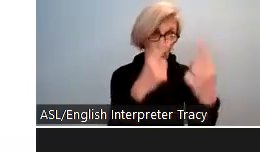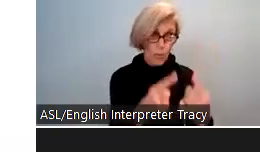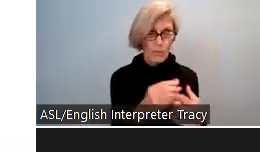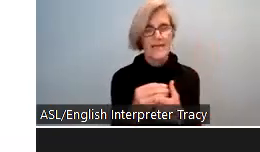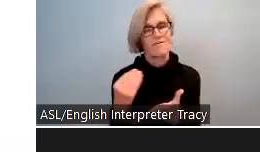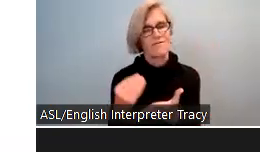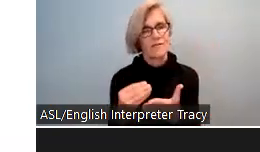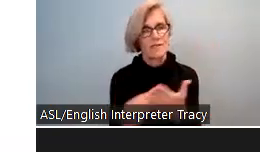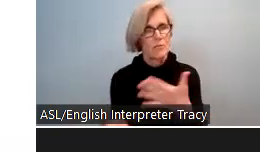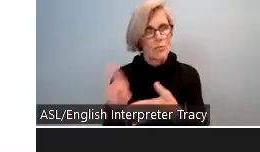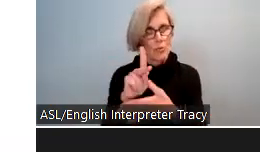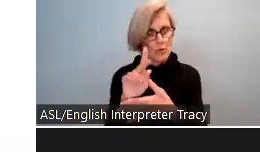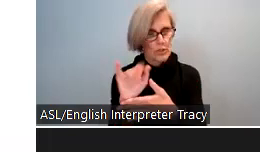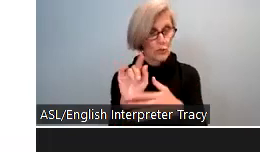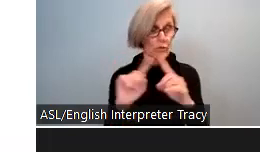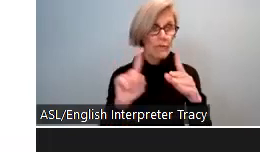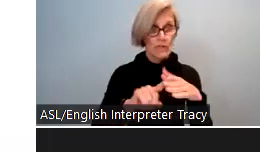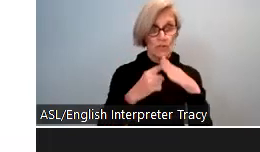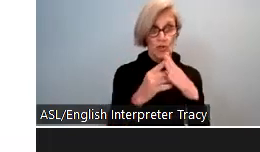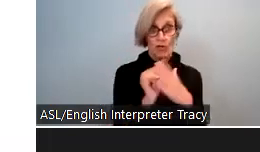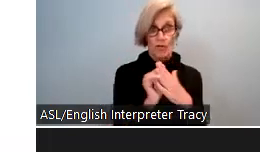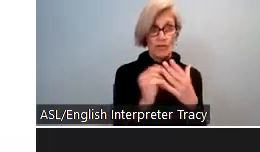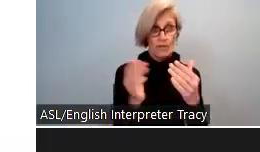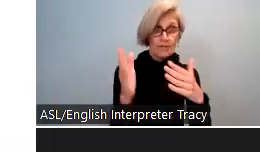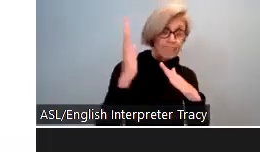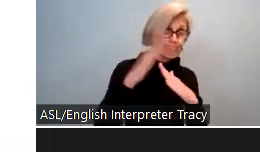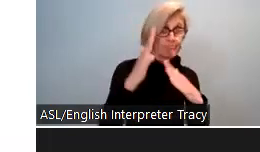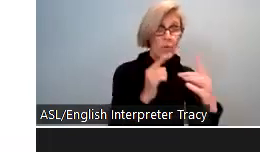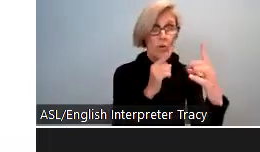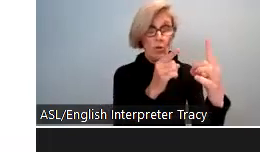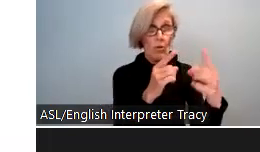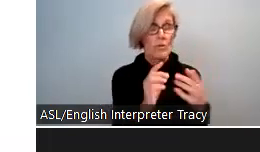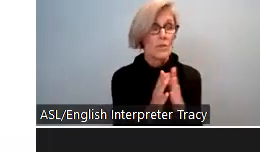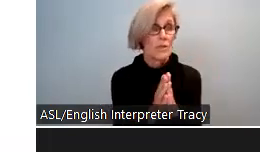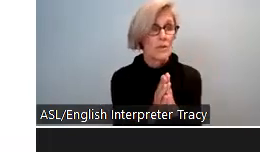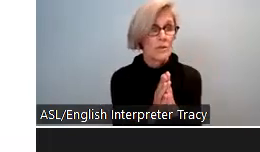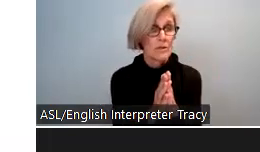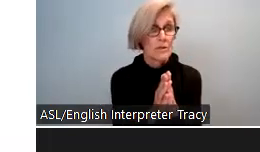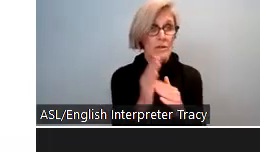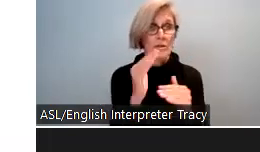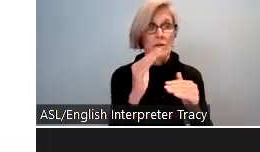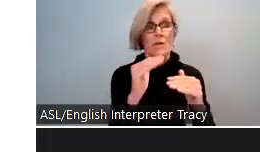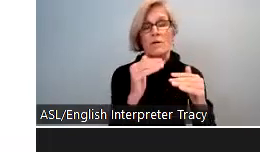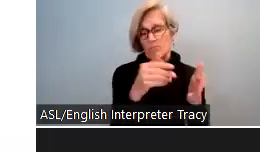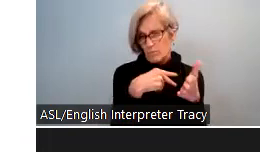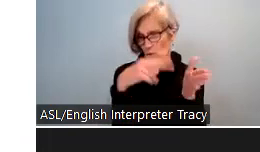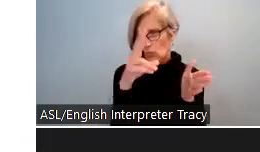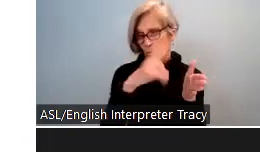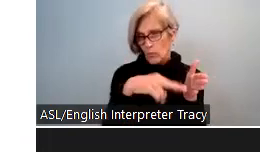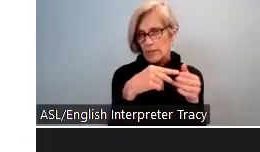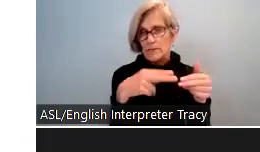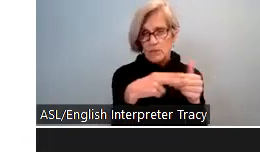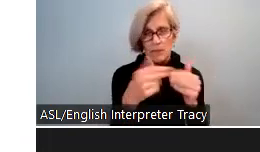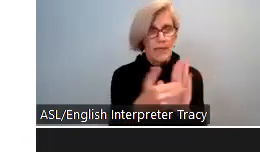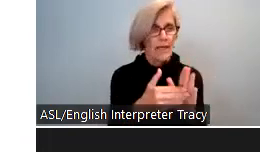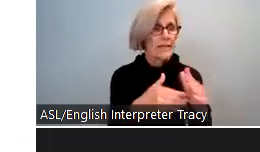priorities. But to start off, the primary goal is to build a street-level community resiliency and increase the safety